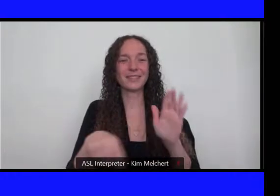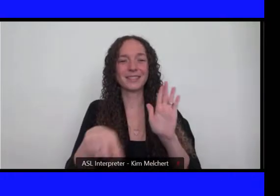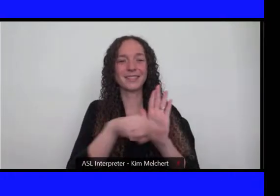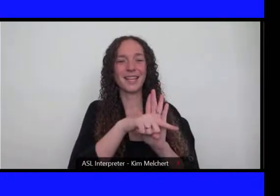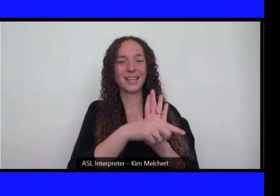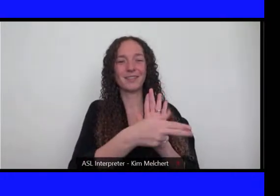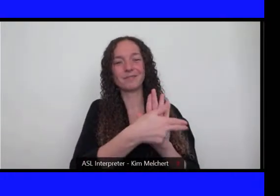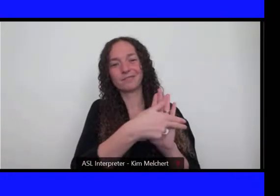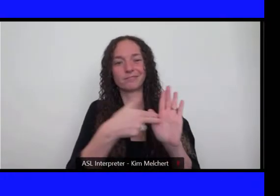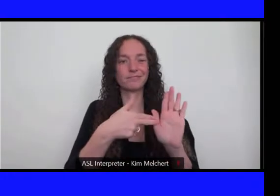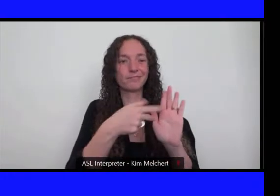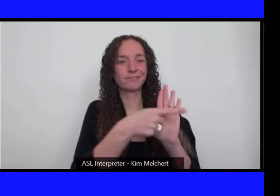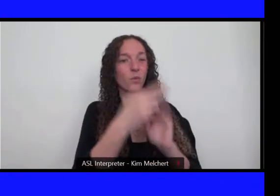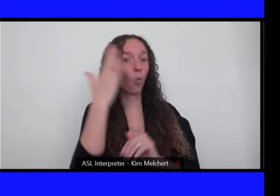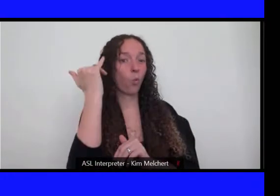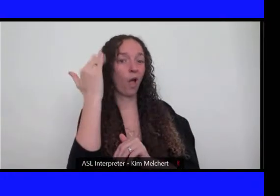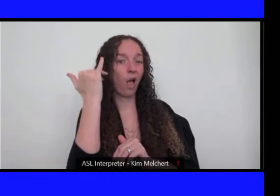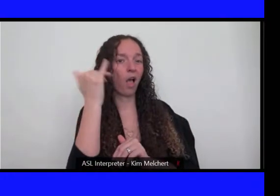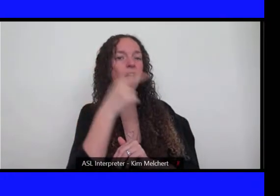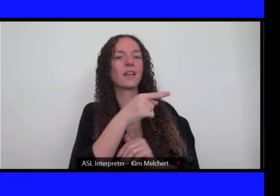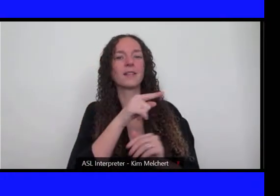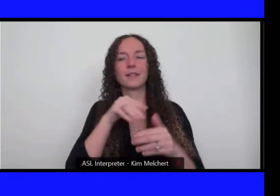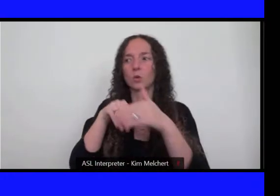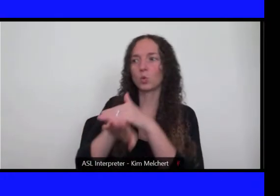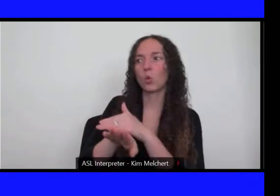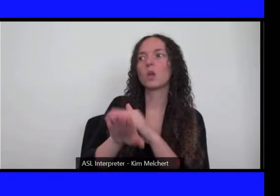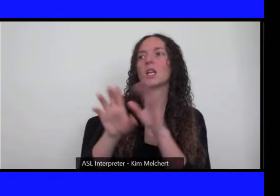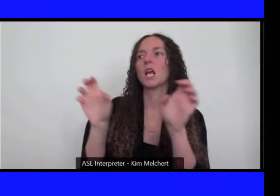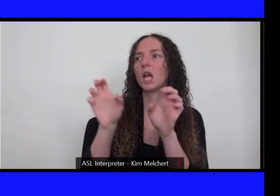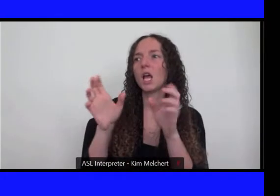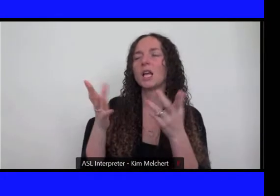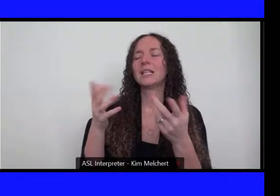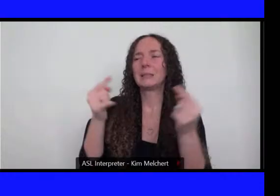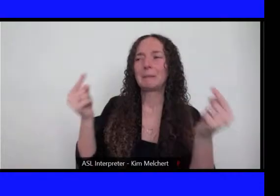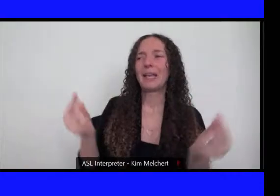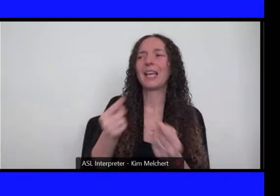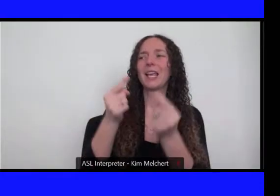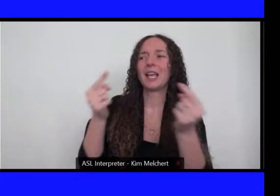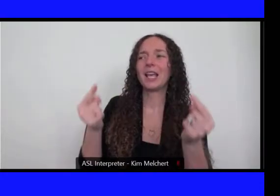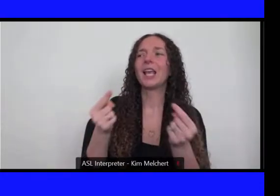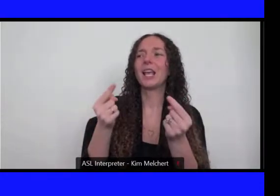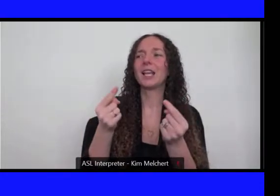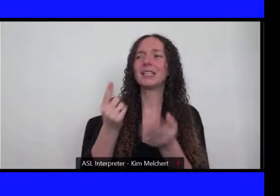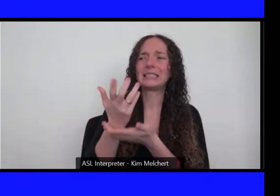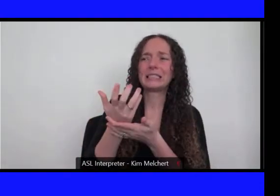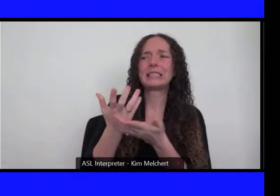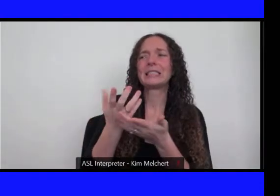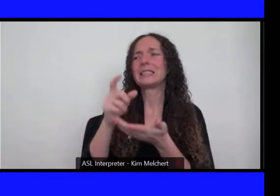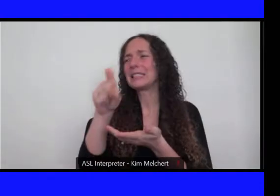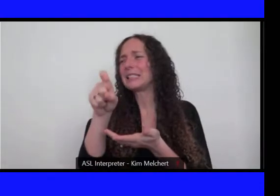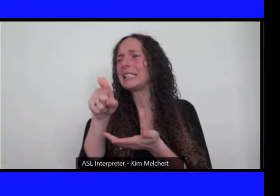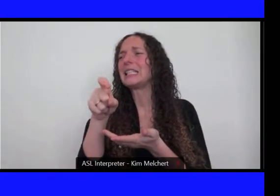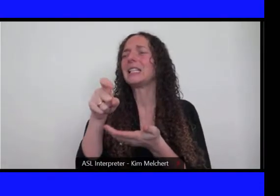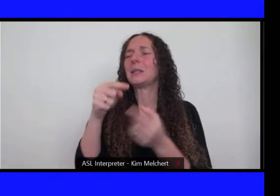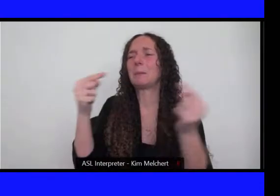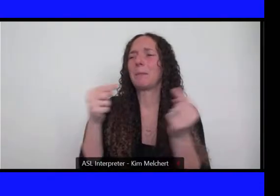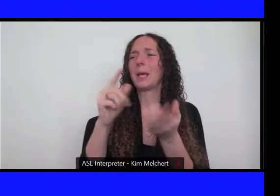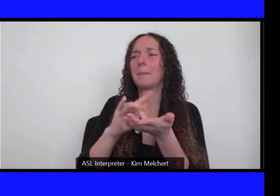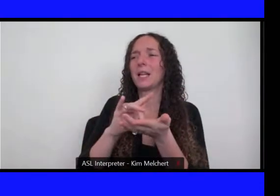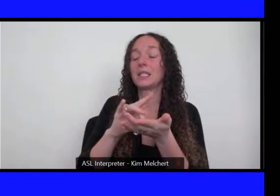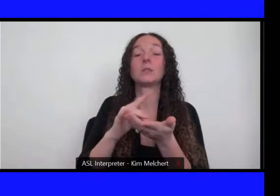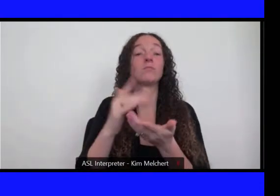of other issues. It causes can cause stroke. It can cause obviously severe